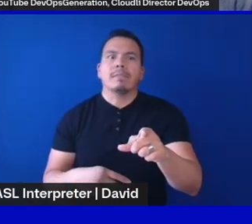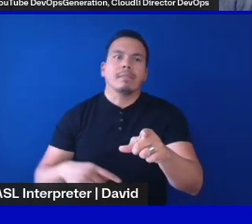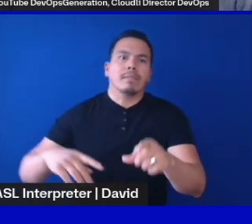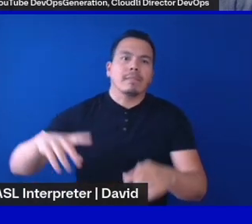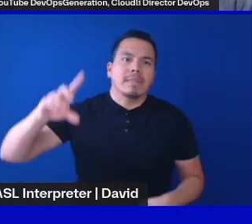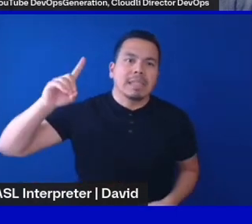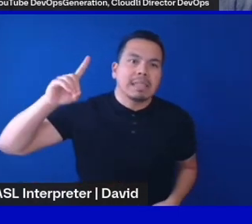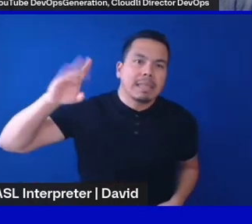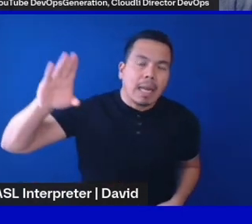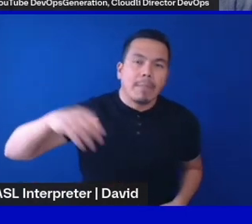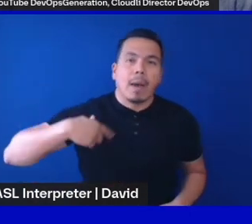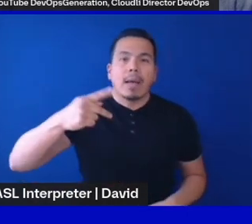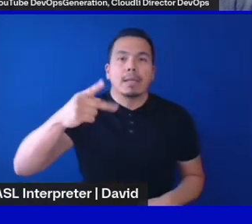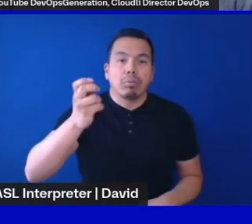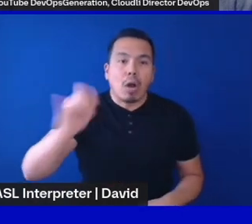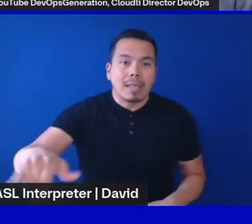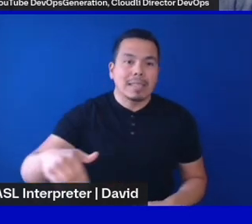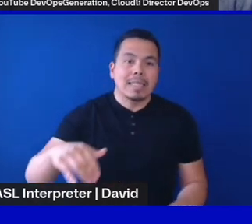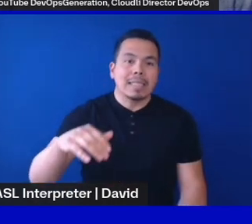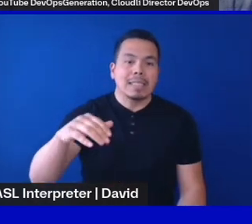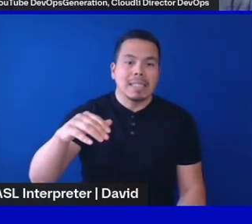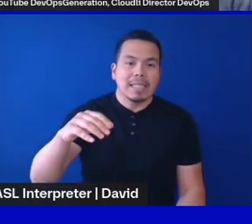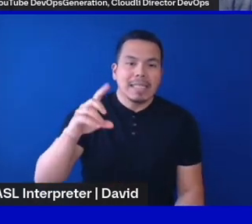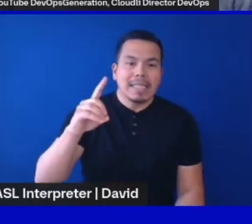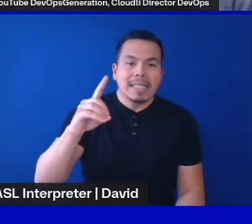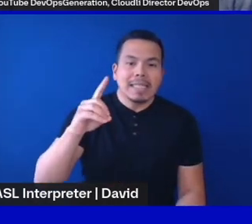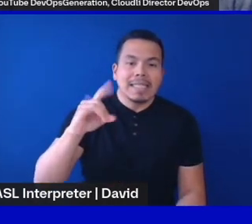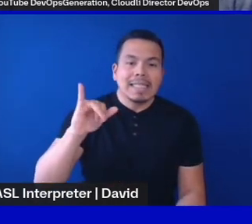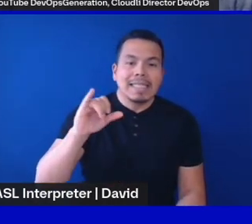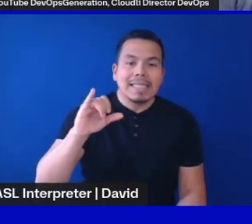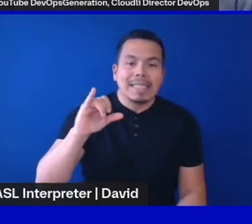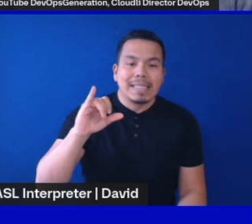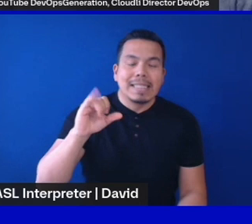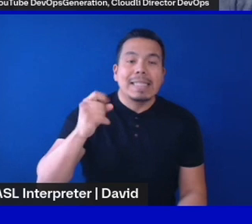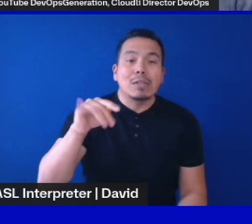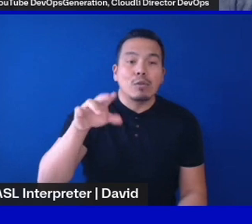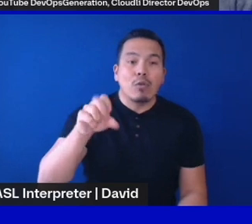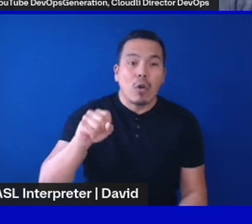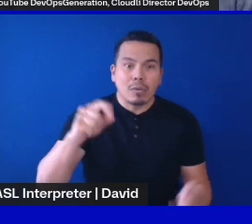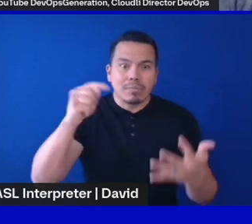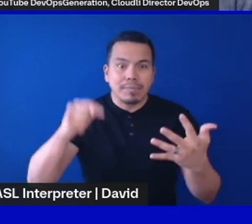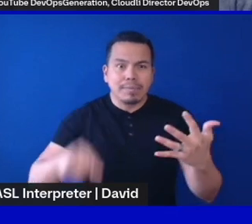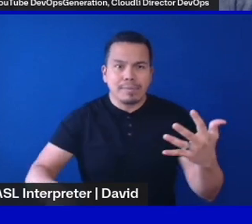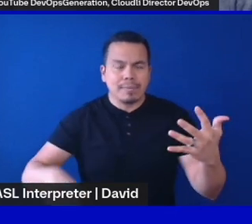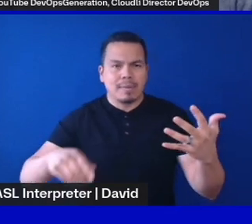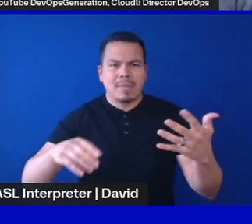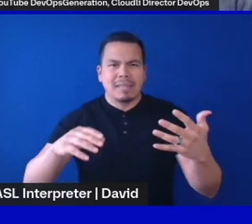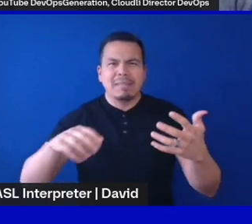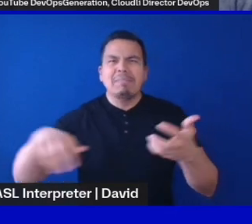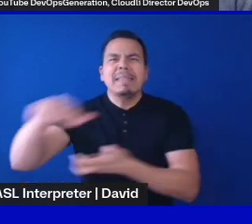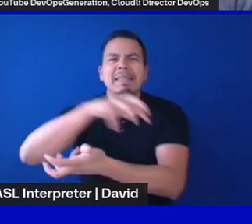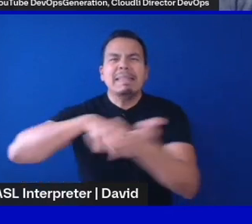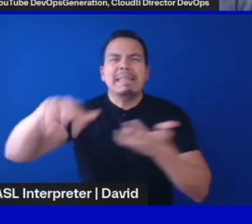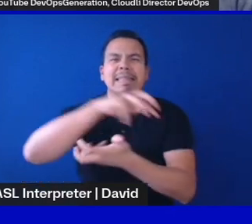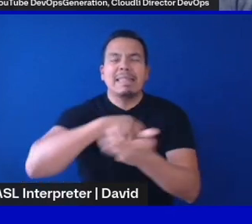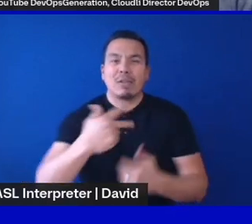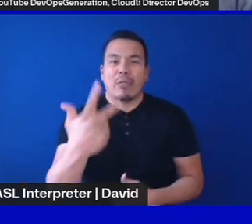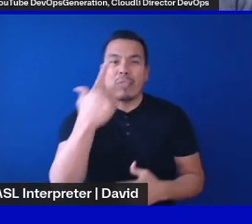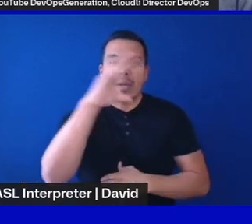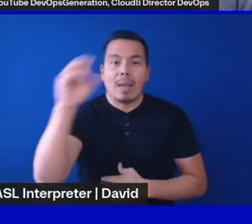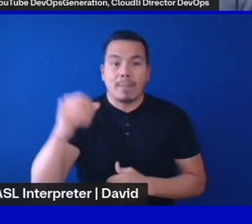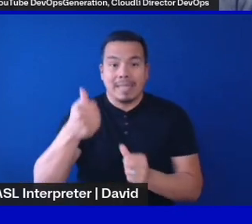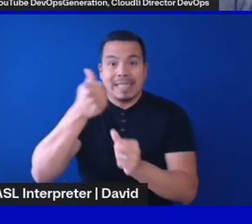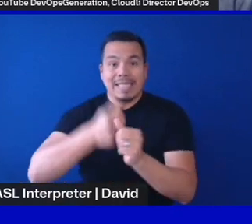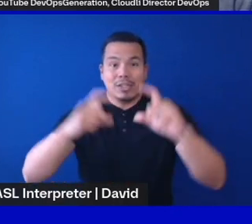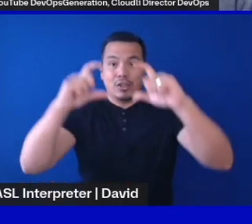and proxies. Oh my. Databases and distros and proxies. Oh my. Okay, we're not in Kansas anymore, but each circle